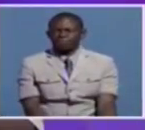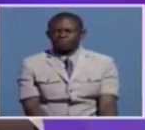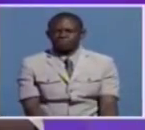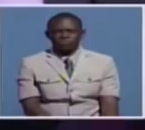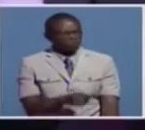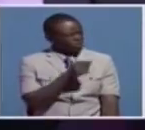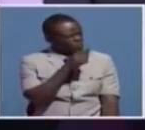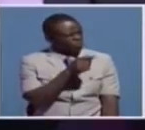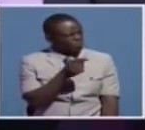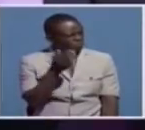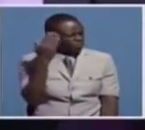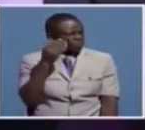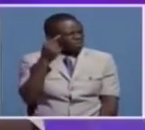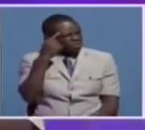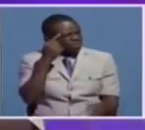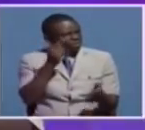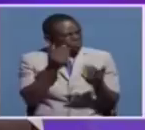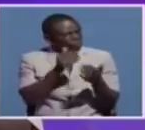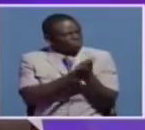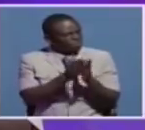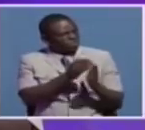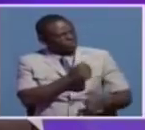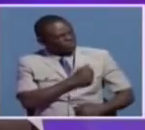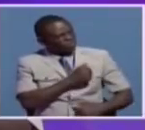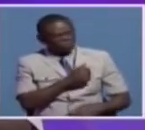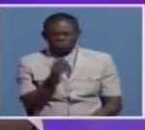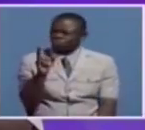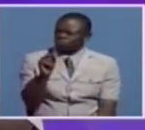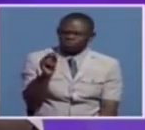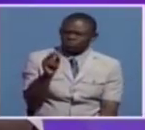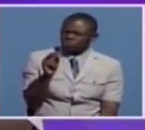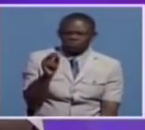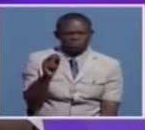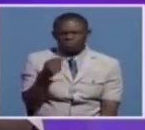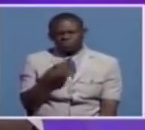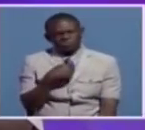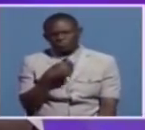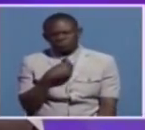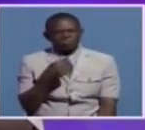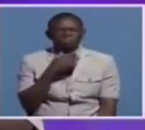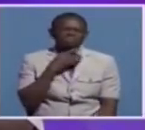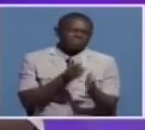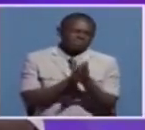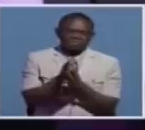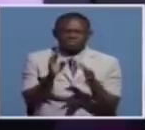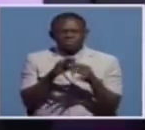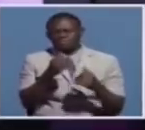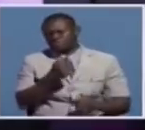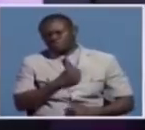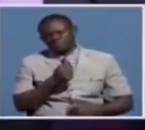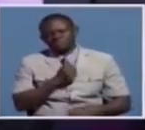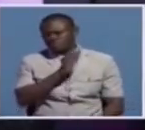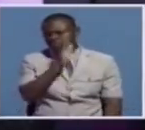about that at some point? No. No, I was a bookworm. I didn't think about. No,